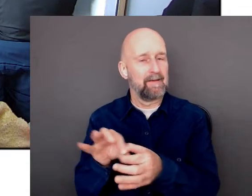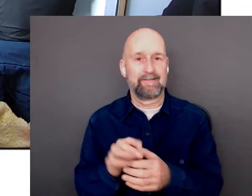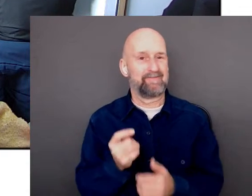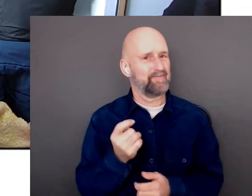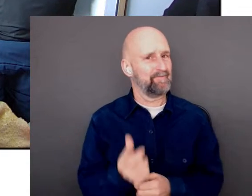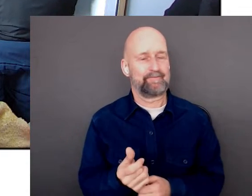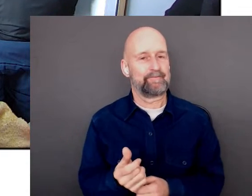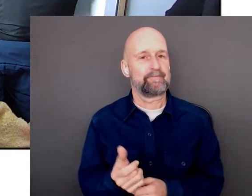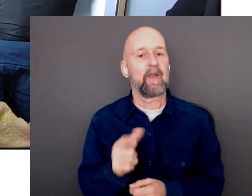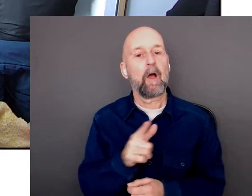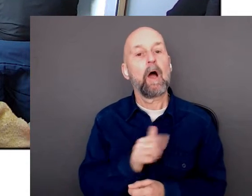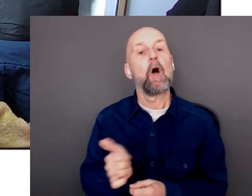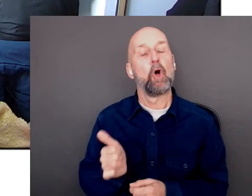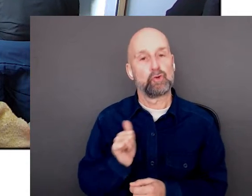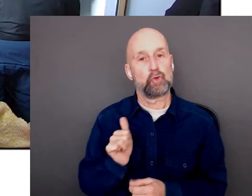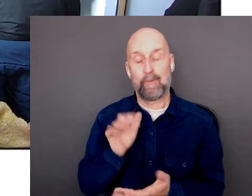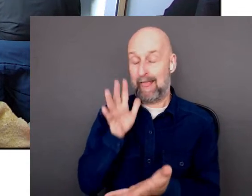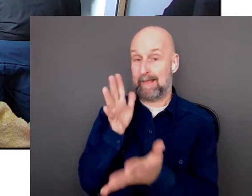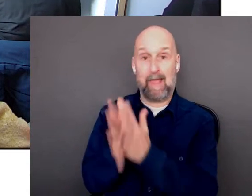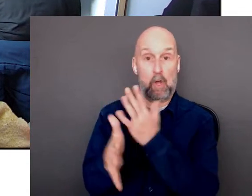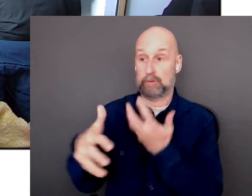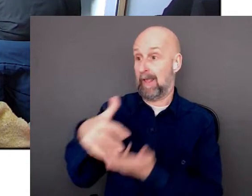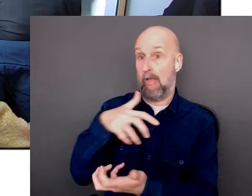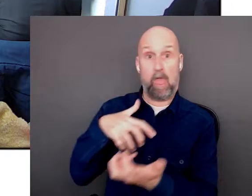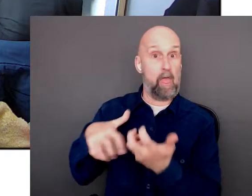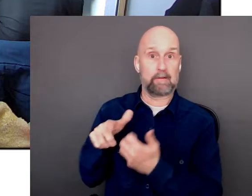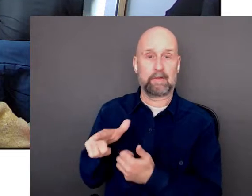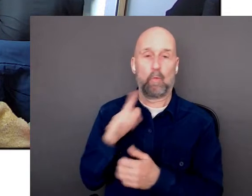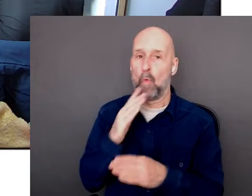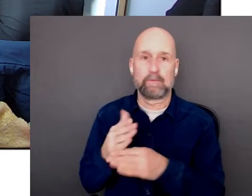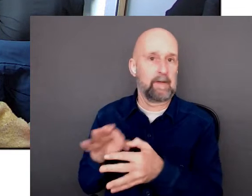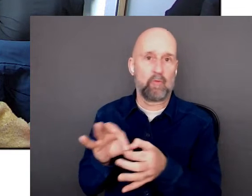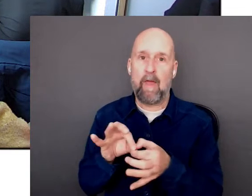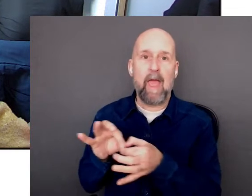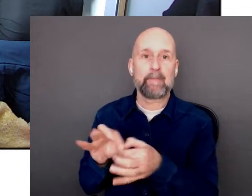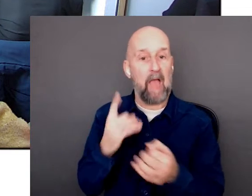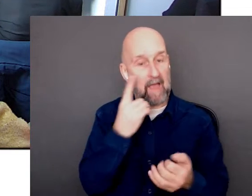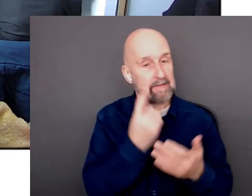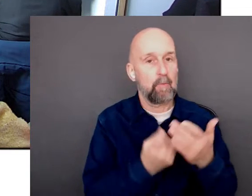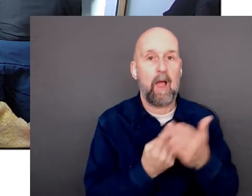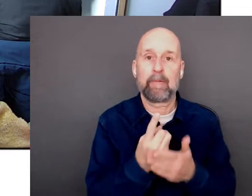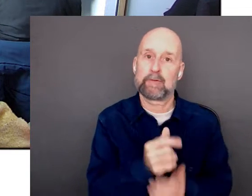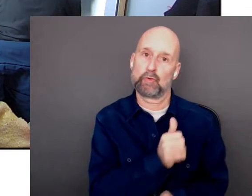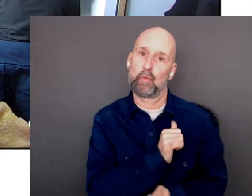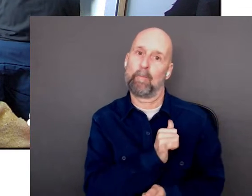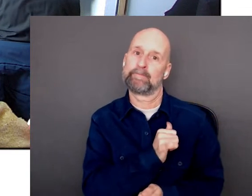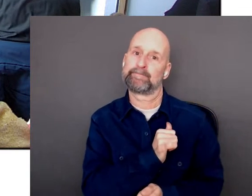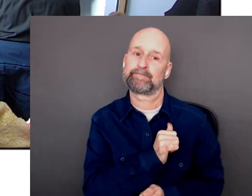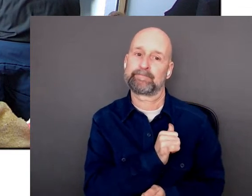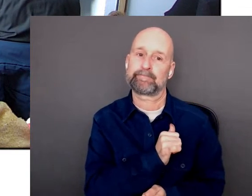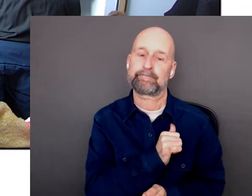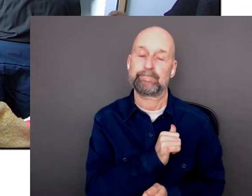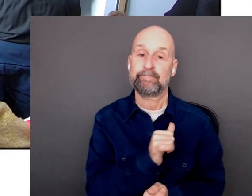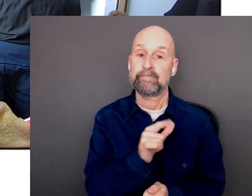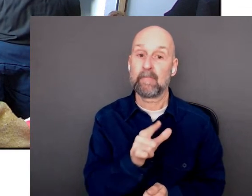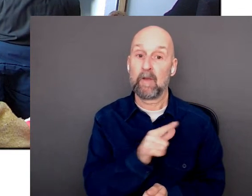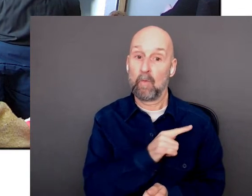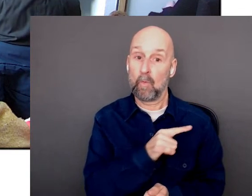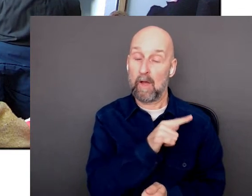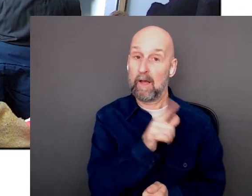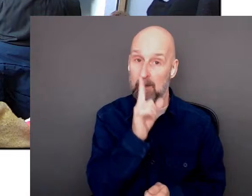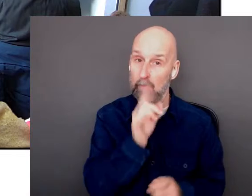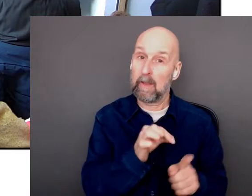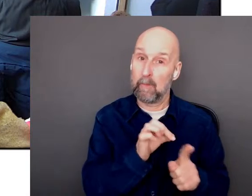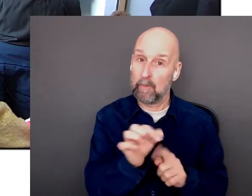assume chaos and see what's gonna come out of it. And for instance, a better version of that, I would say, is